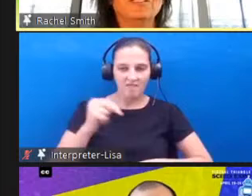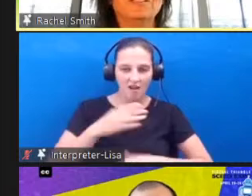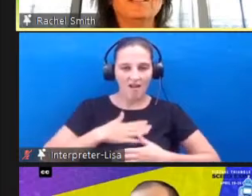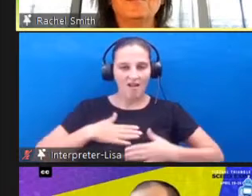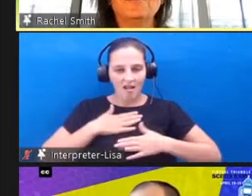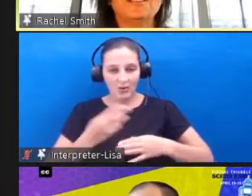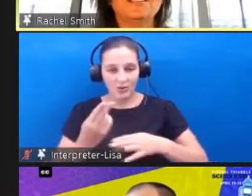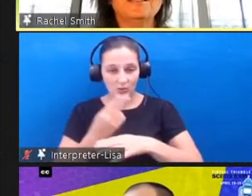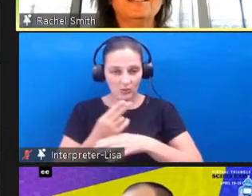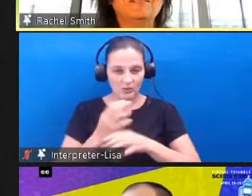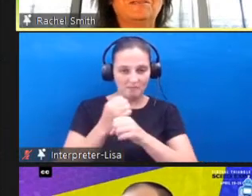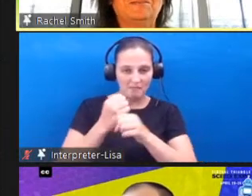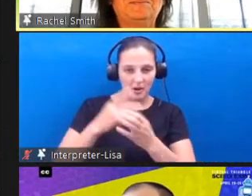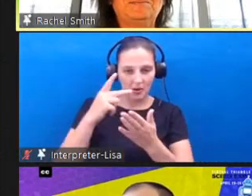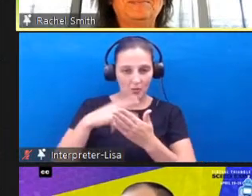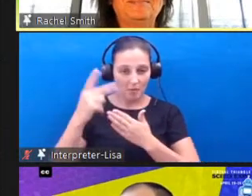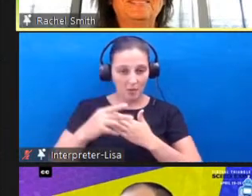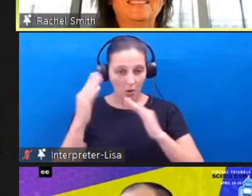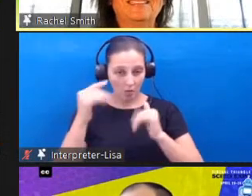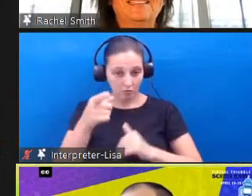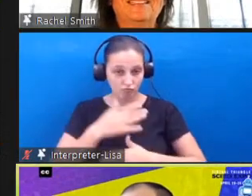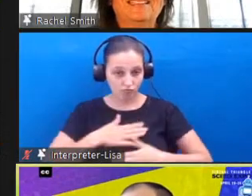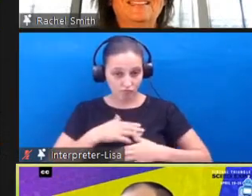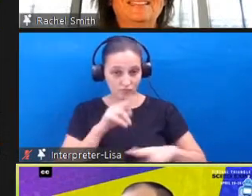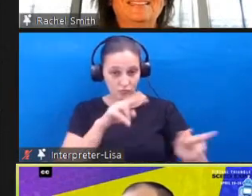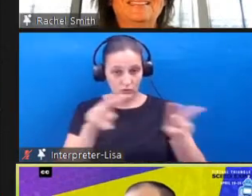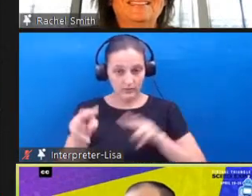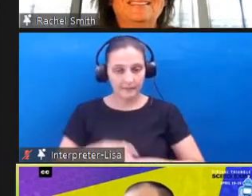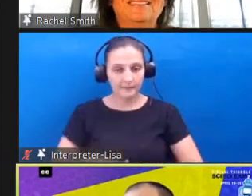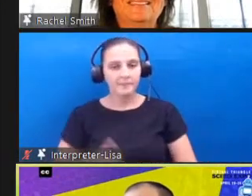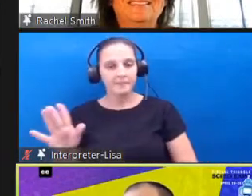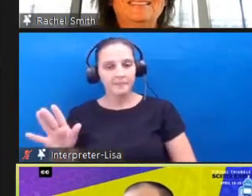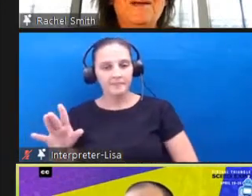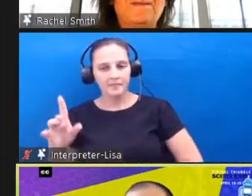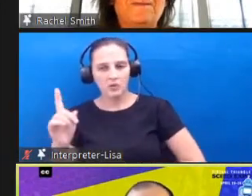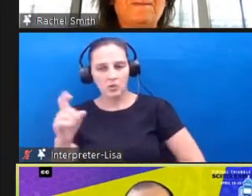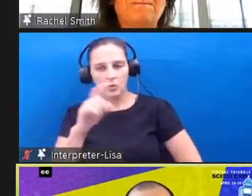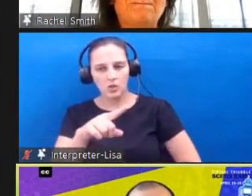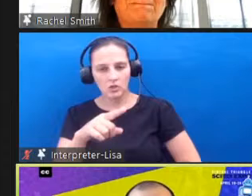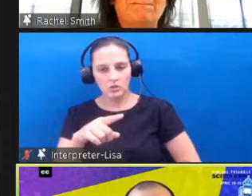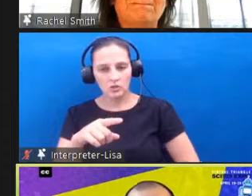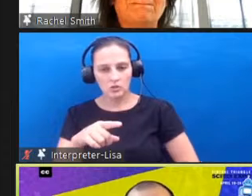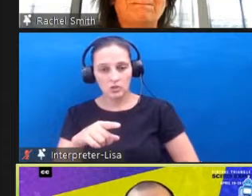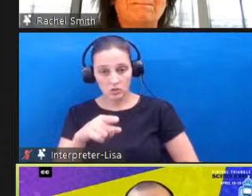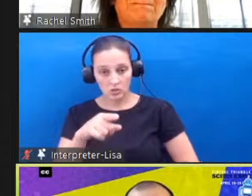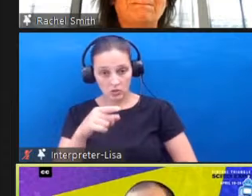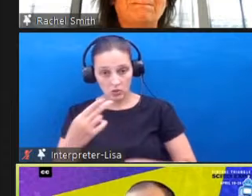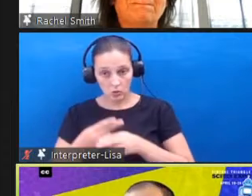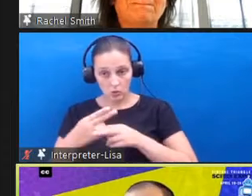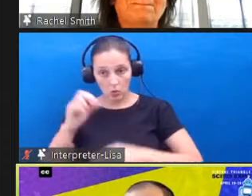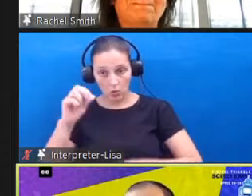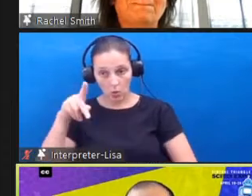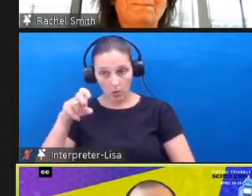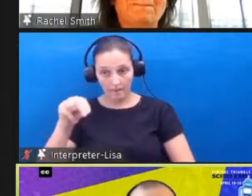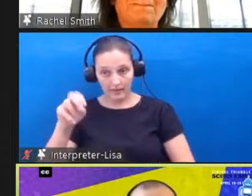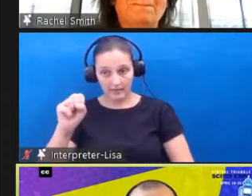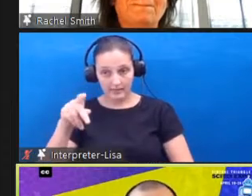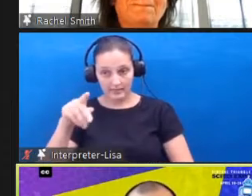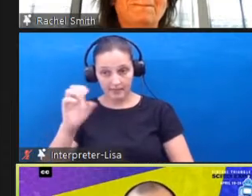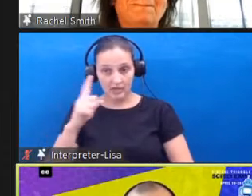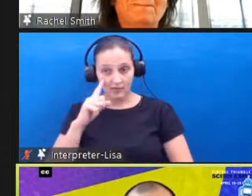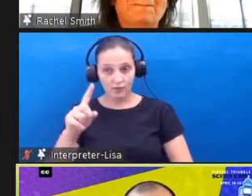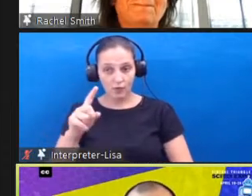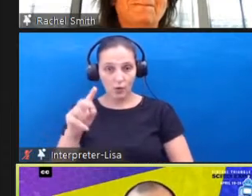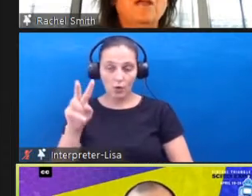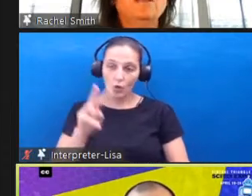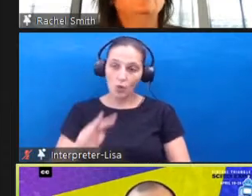hope it was fun to see. So Rachel, we had a quick question. Could you use OpenSpace to take a virtual trip to the